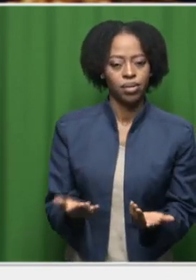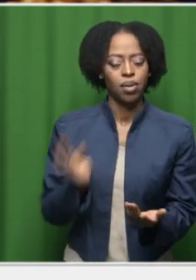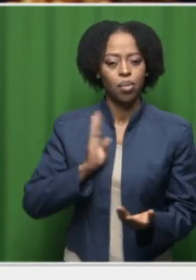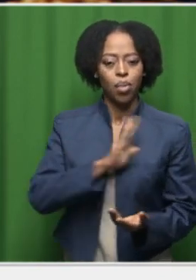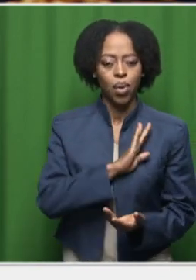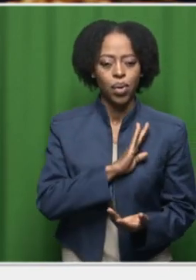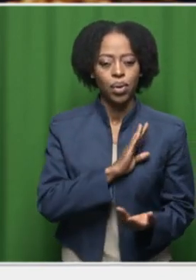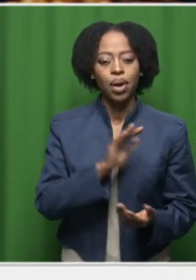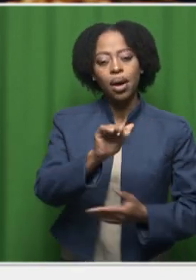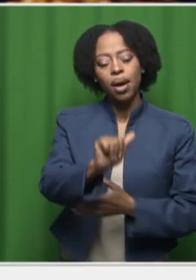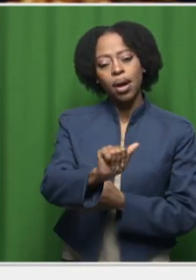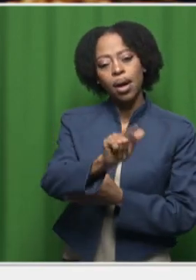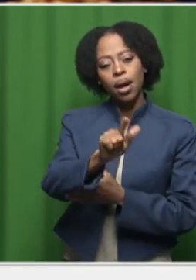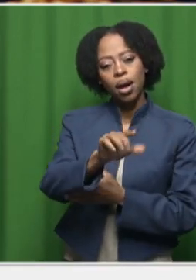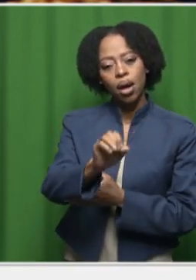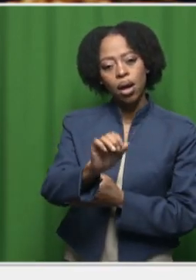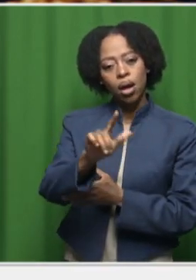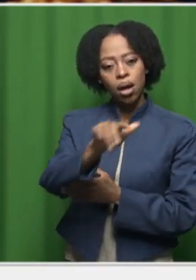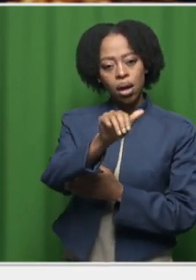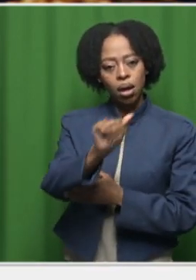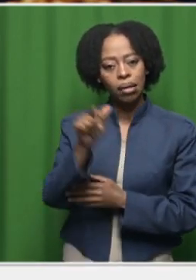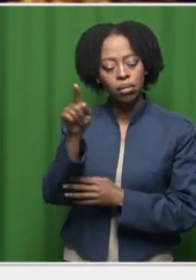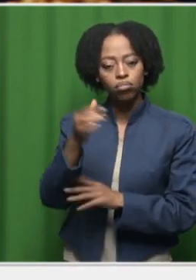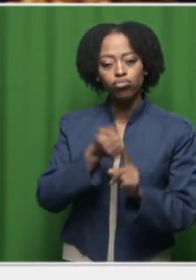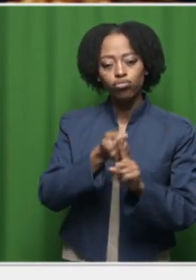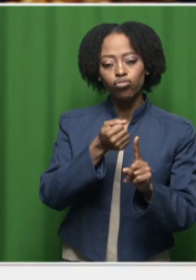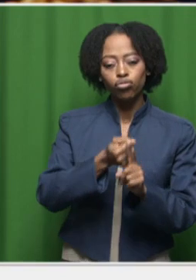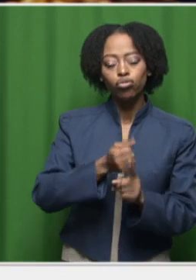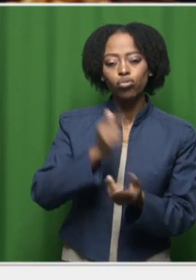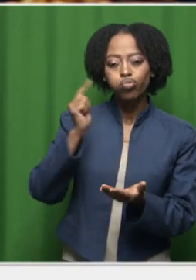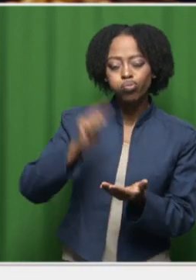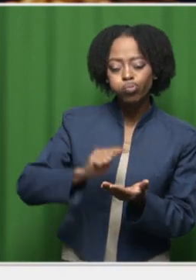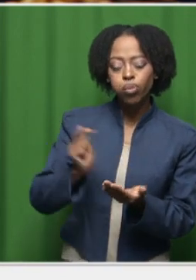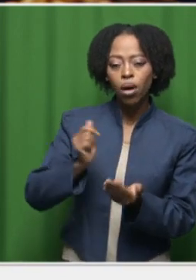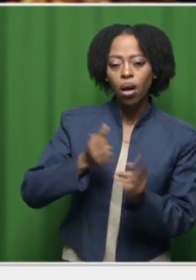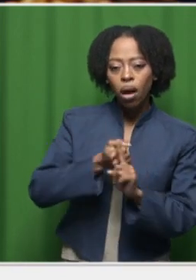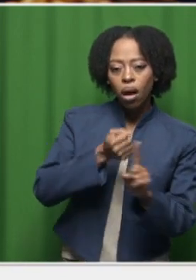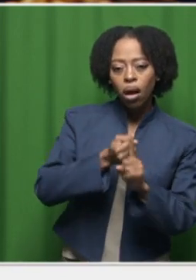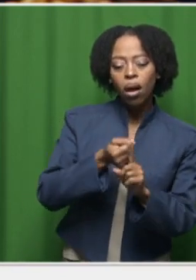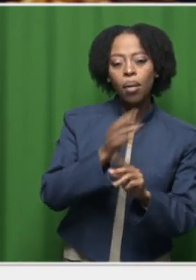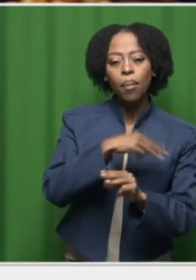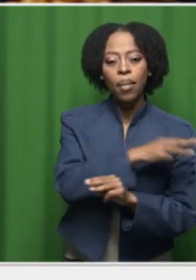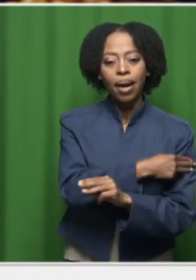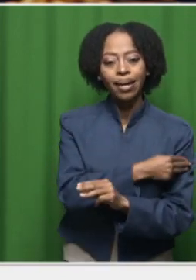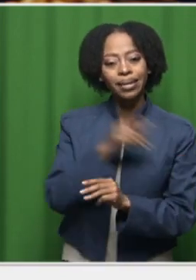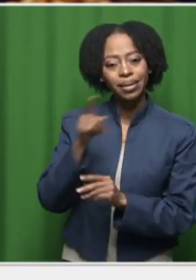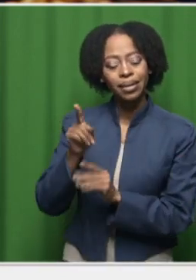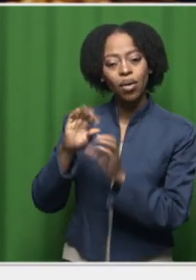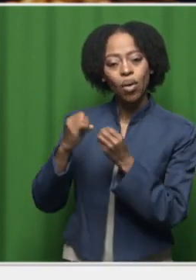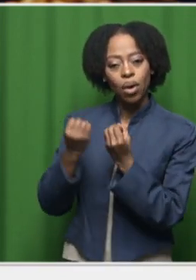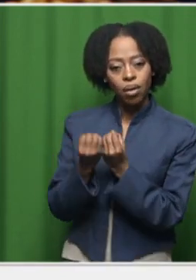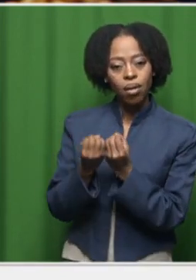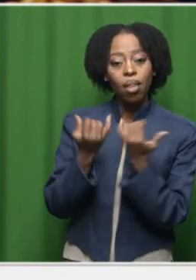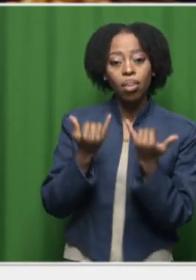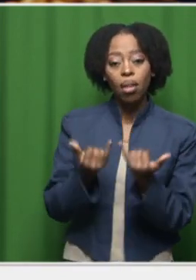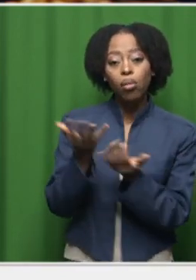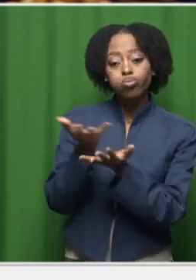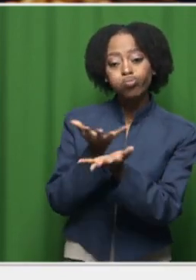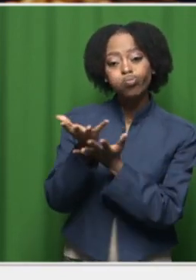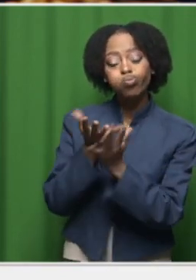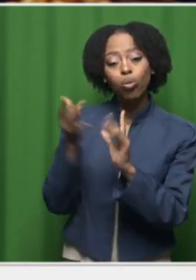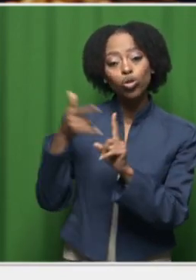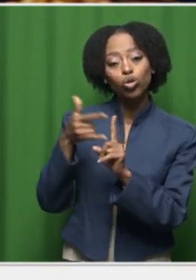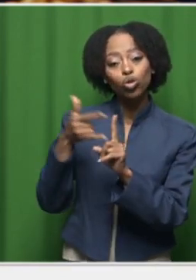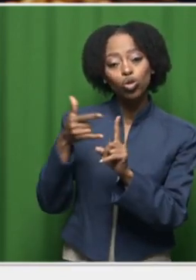Azola Dayile is Advocacy, Litigation and Lobbying Manager at Media Monitoring Africa, and he joins us now.